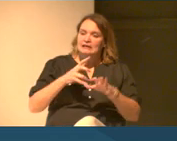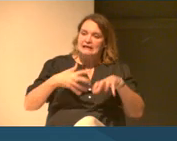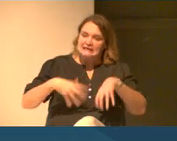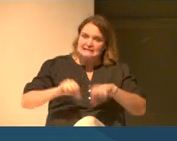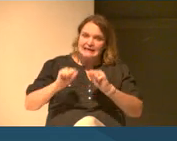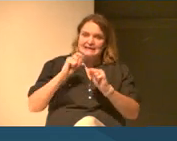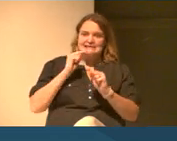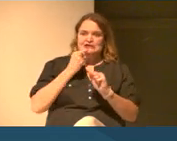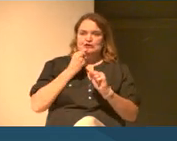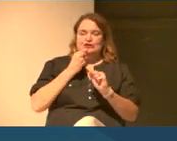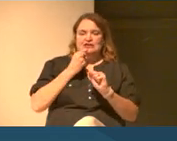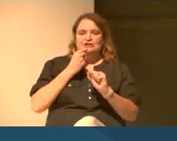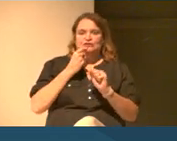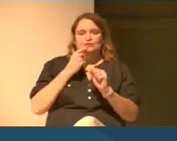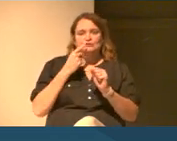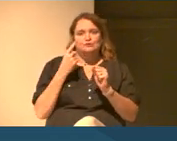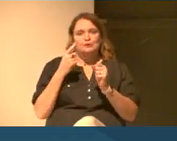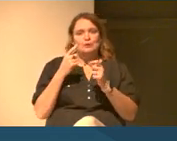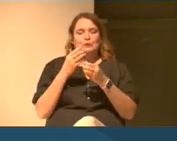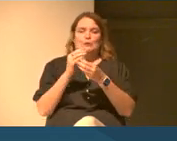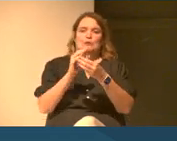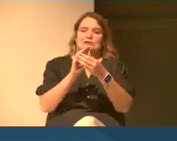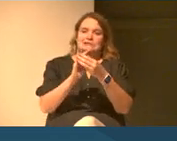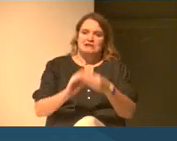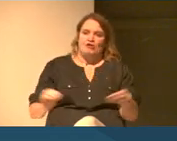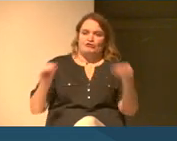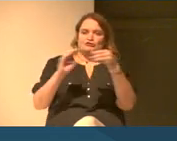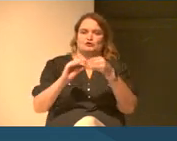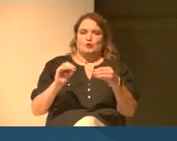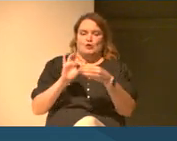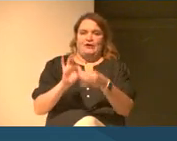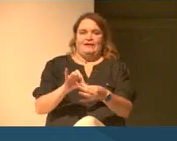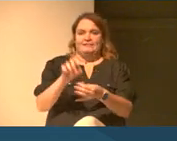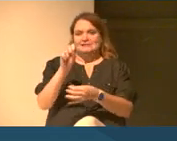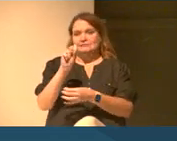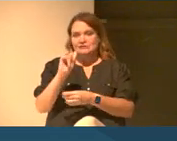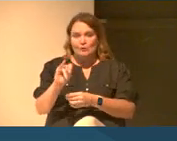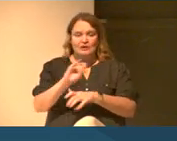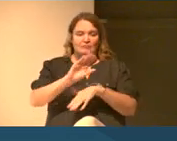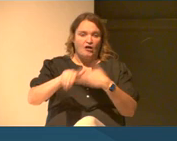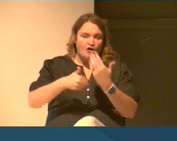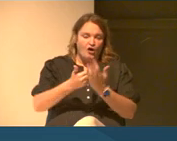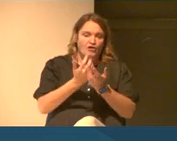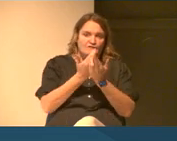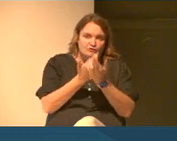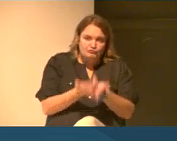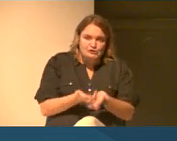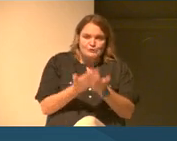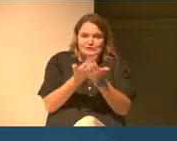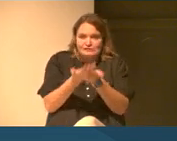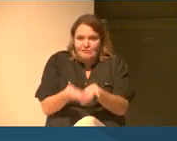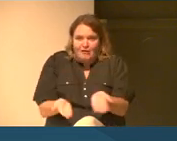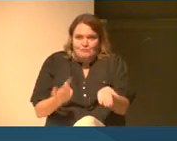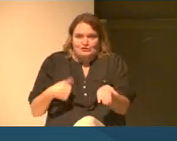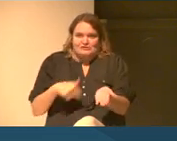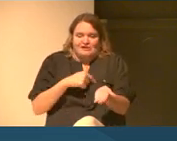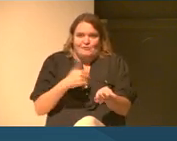serious to tell the Smithsonian story by taking all the resources and the objects that we have